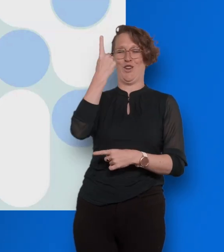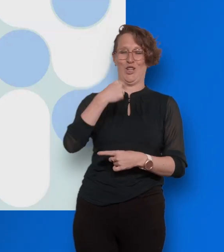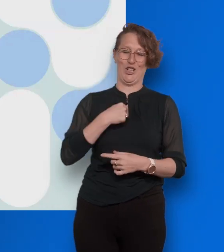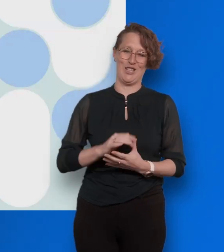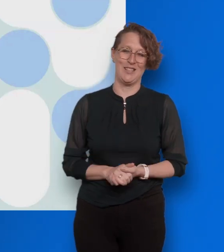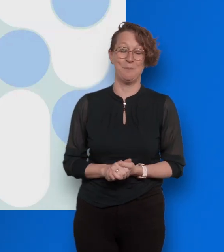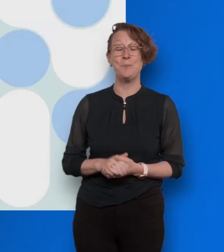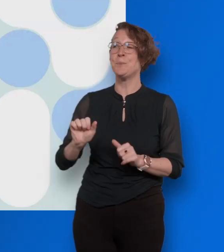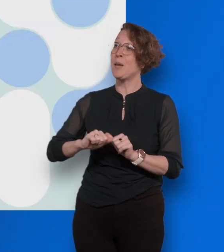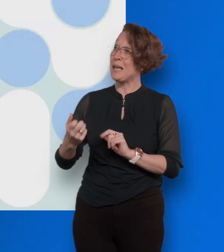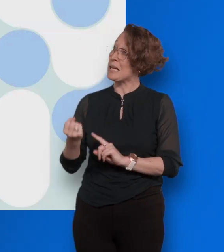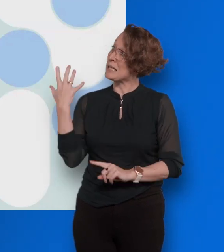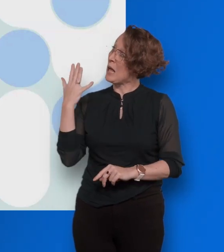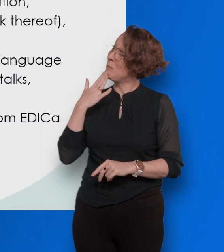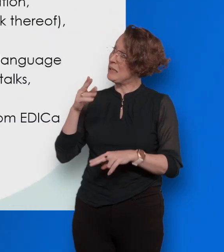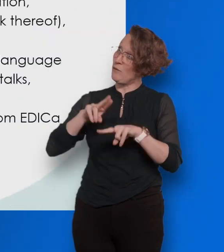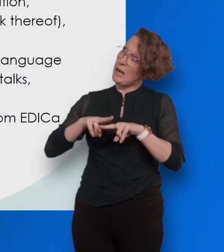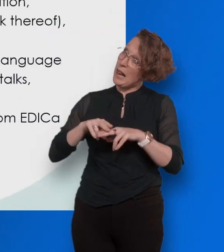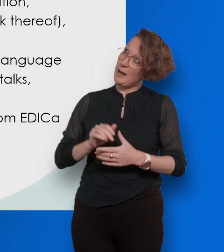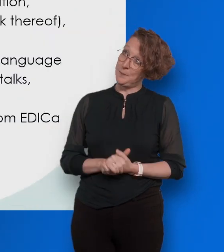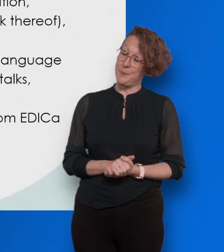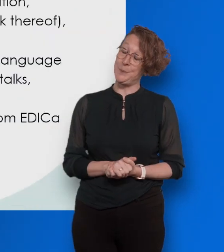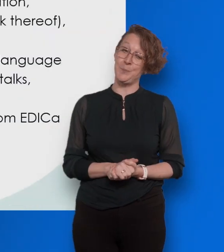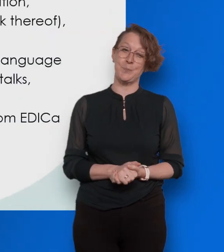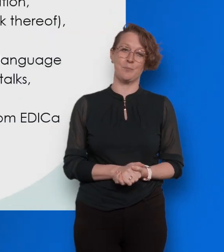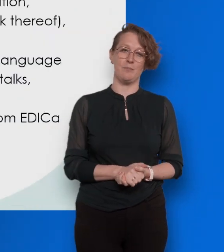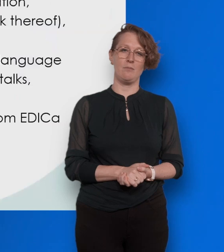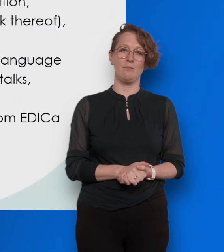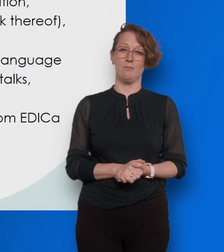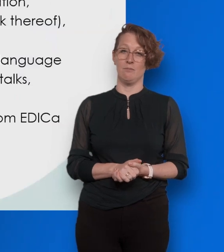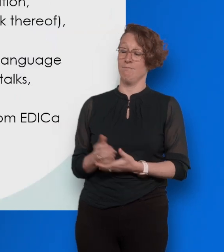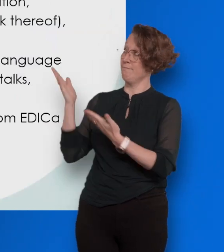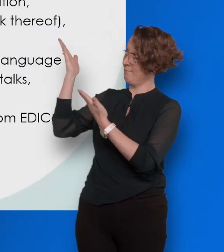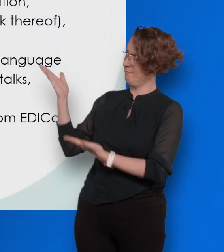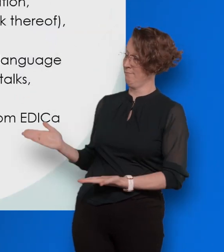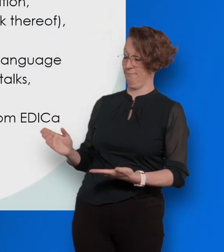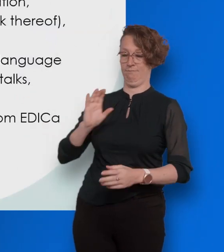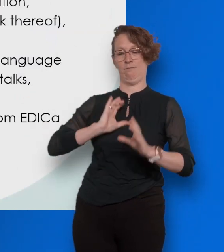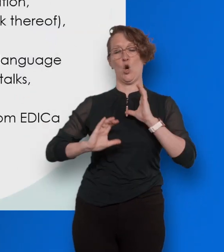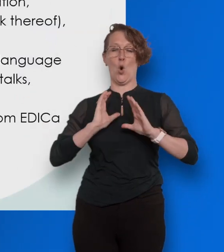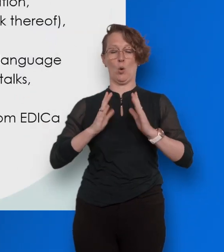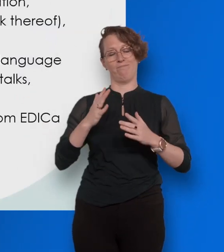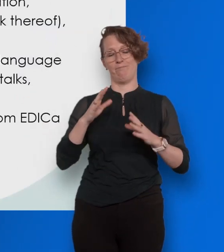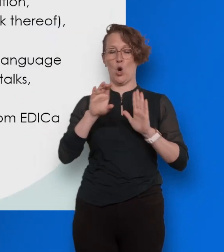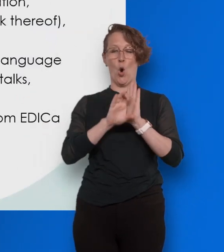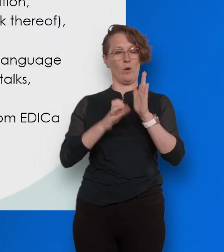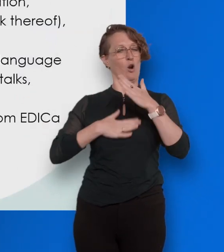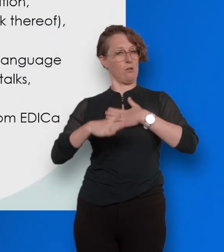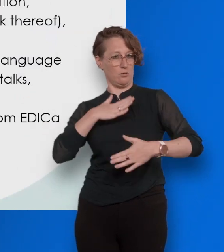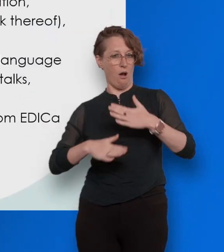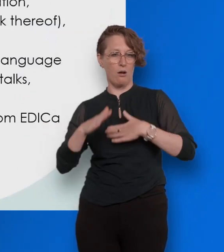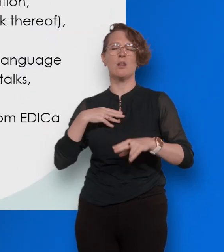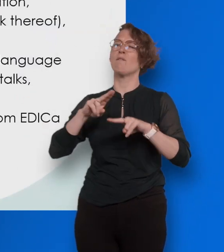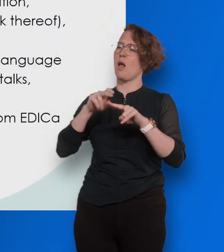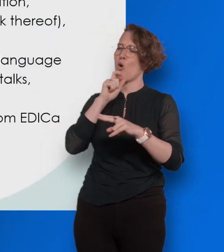And next slide, please, Fenella. So this is our code of conduct. Fenella will also share a